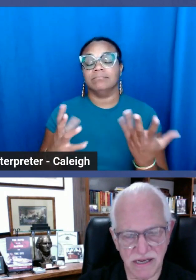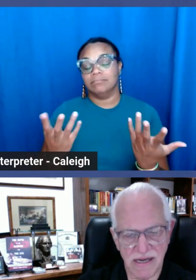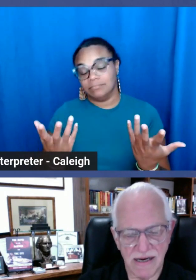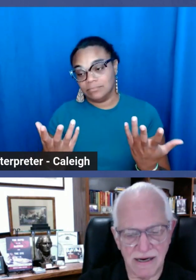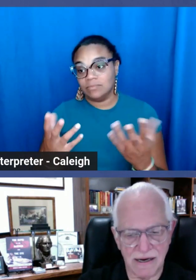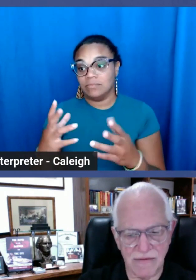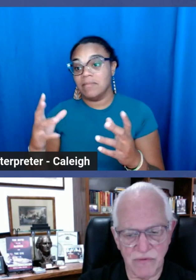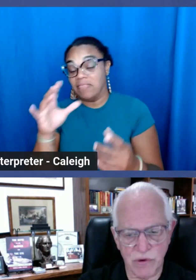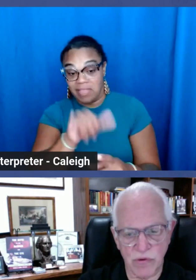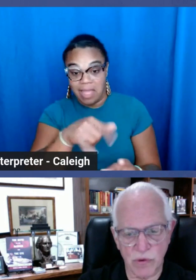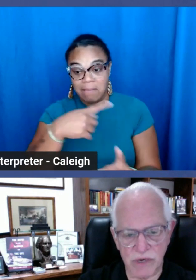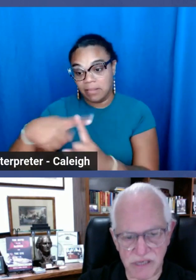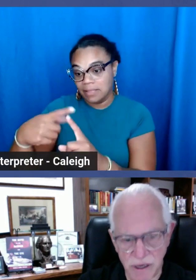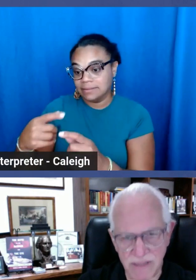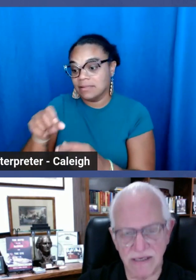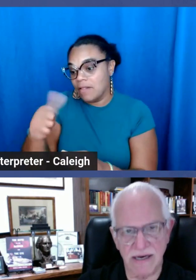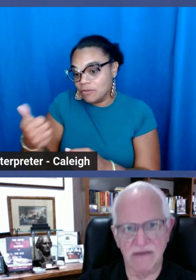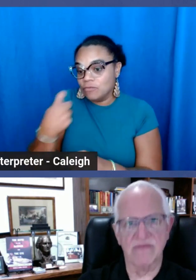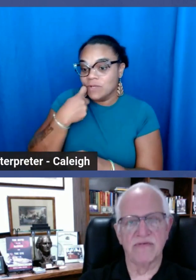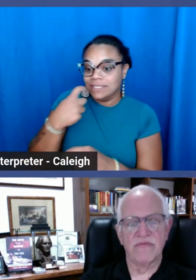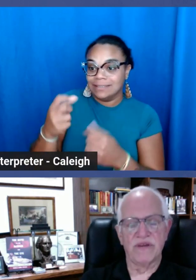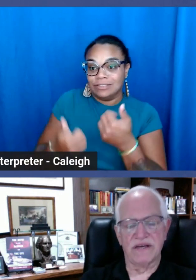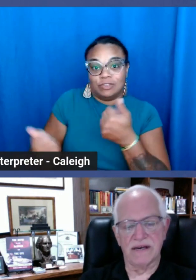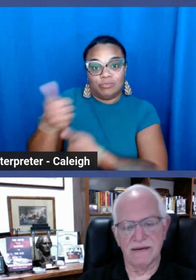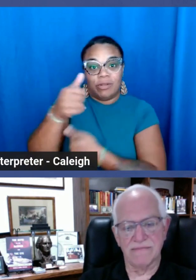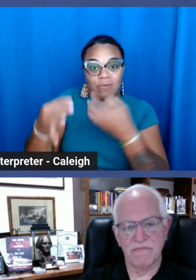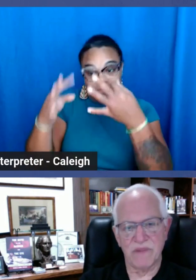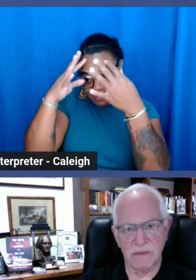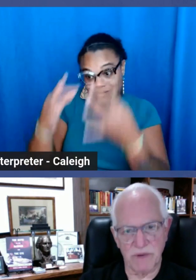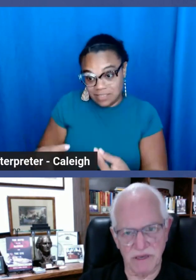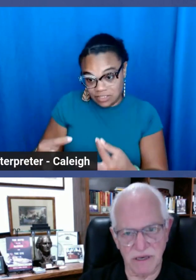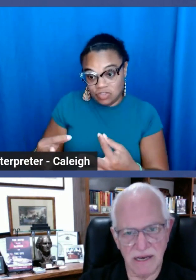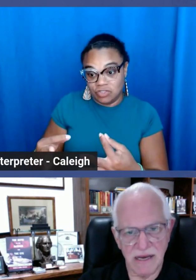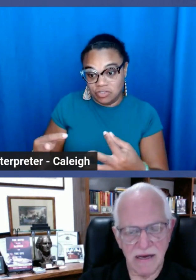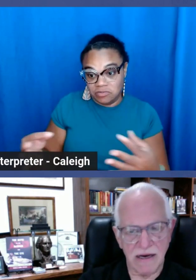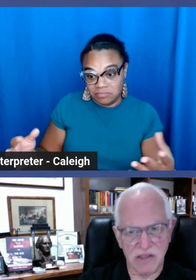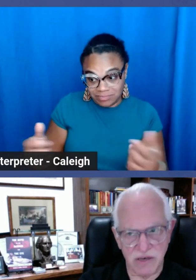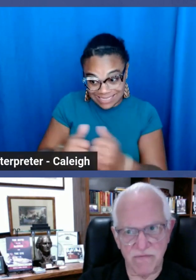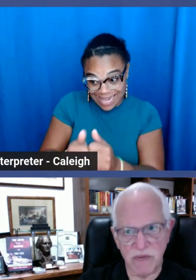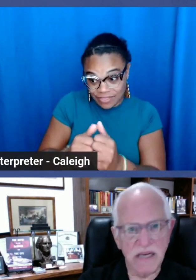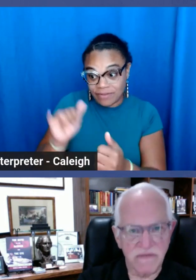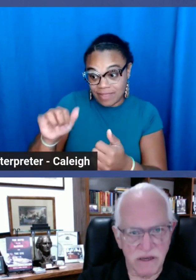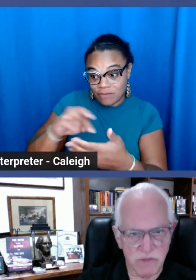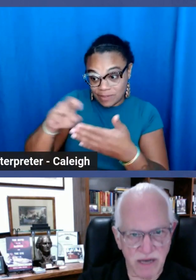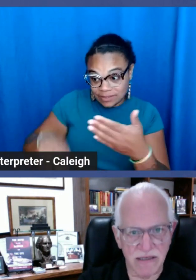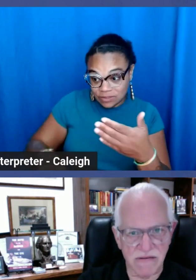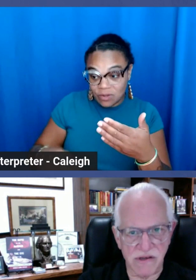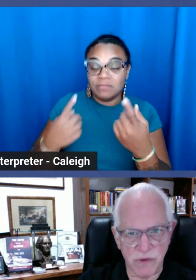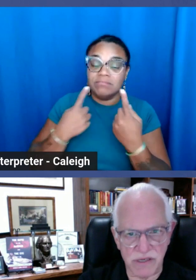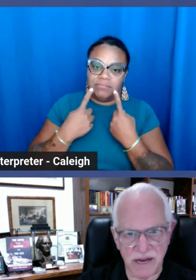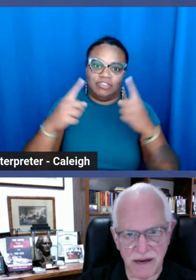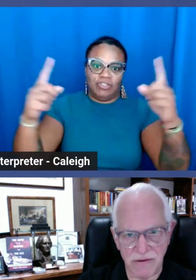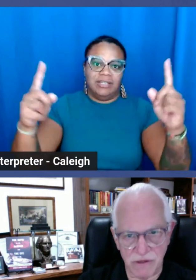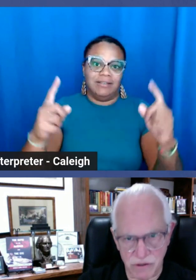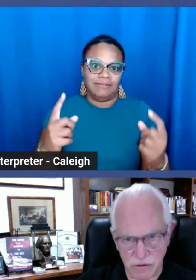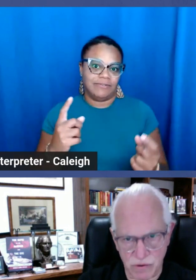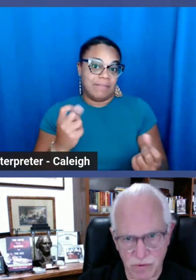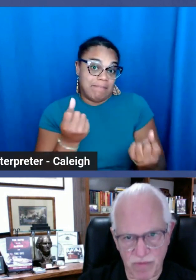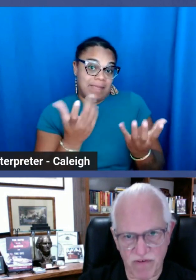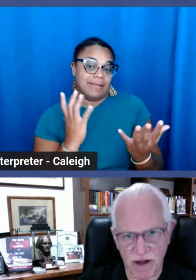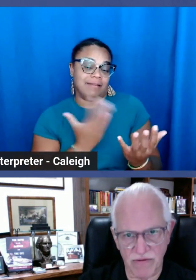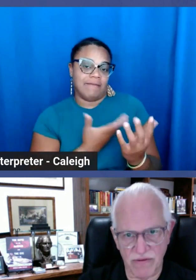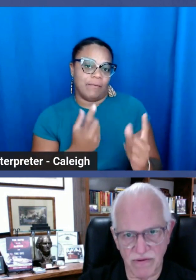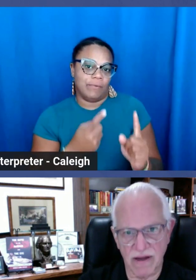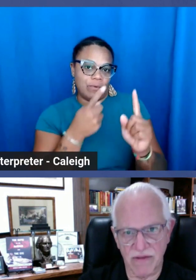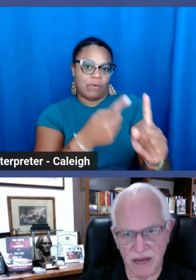decisions, the result of the opinion achieved many of the objectives that we set out to do when